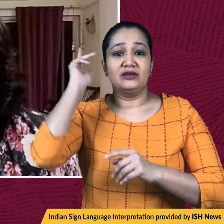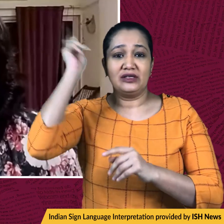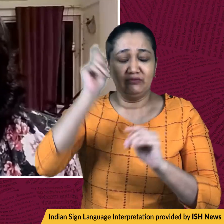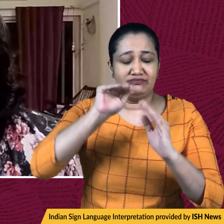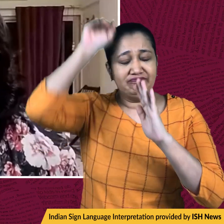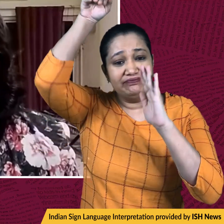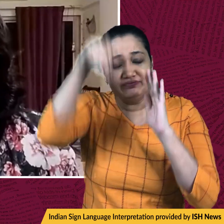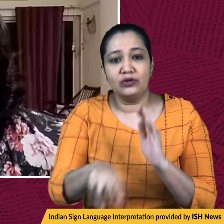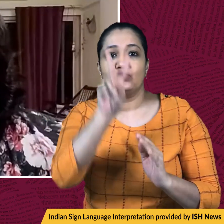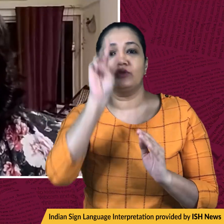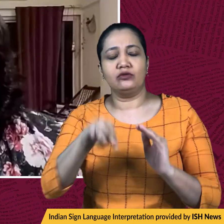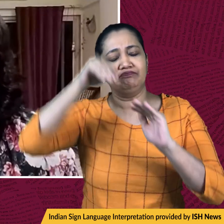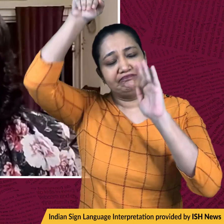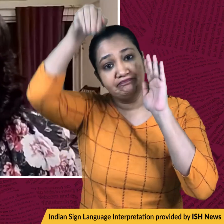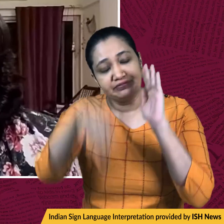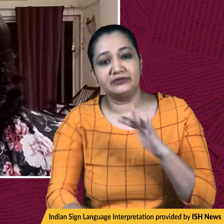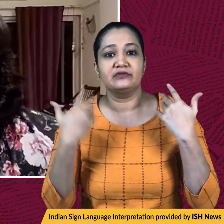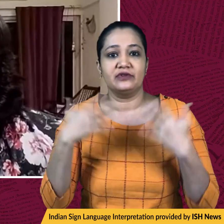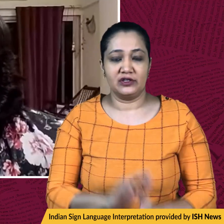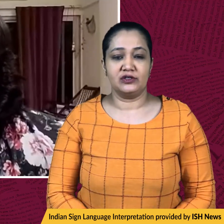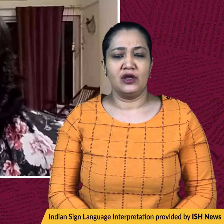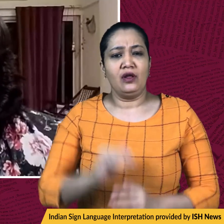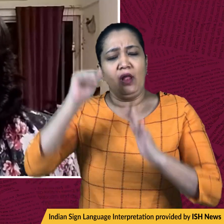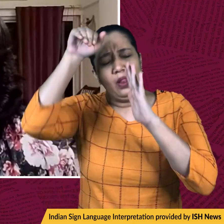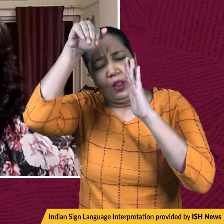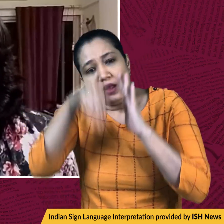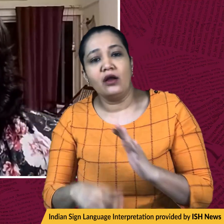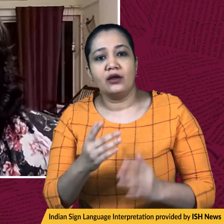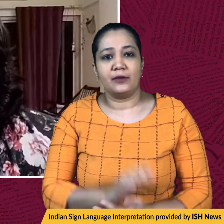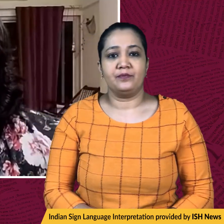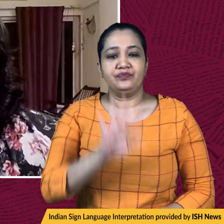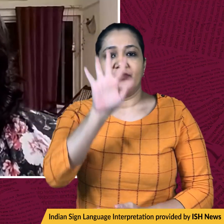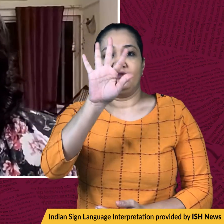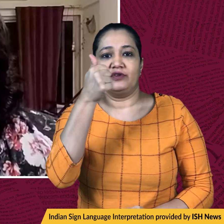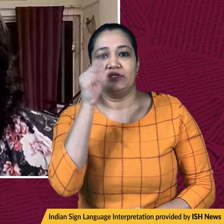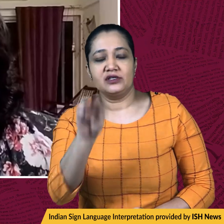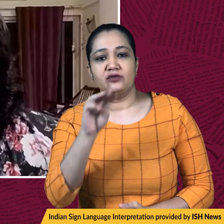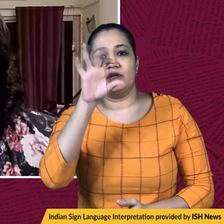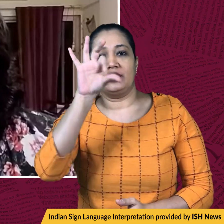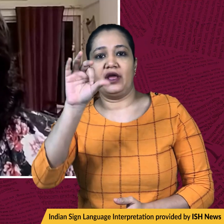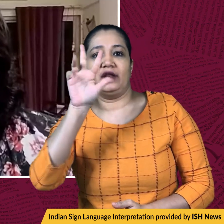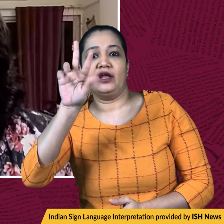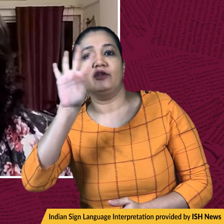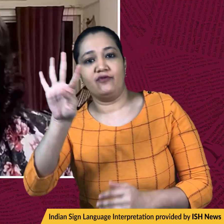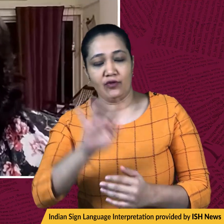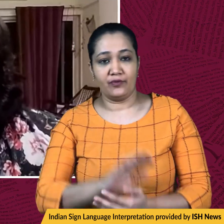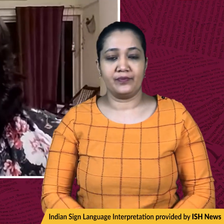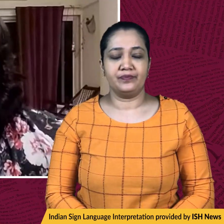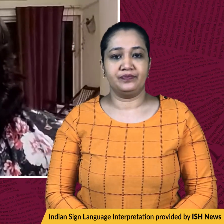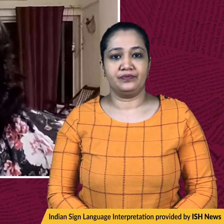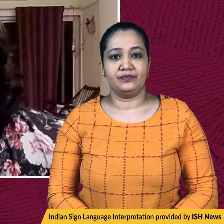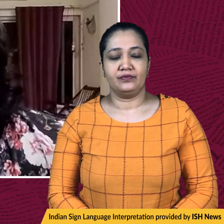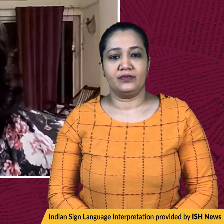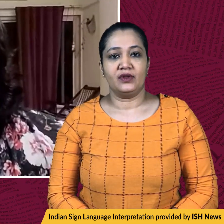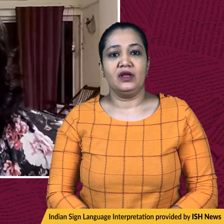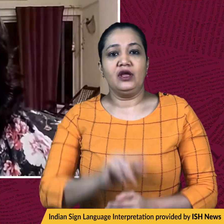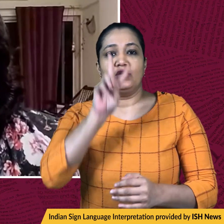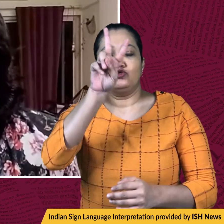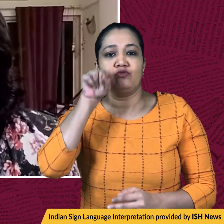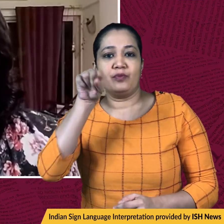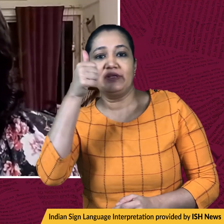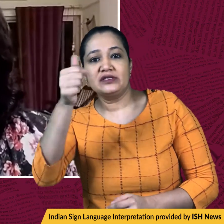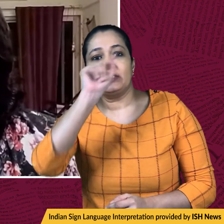hand, Gandhiji's death anniversary is observed for non-violence and peace. On the other hand, I Killed Gandhi is being